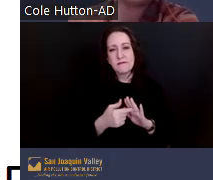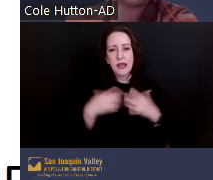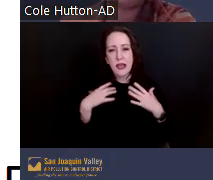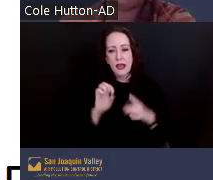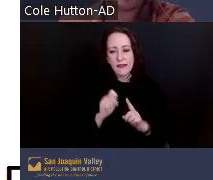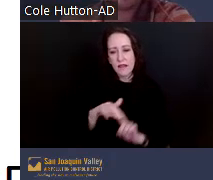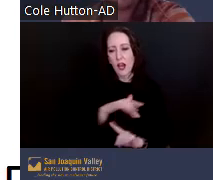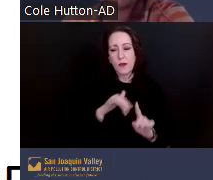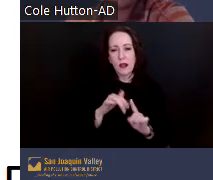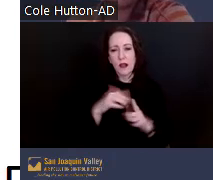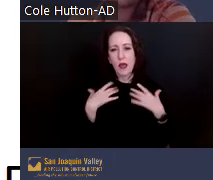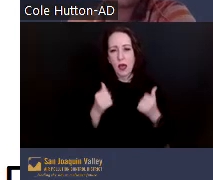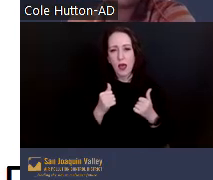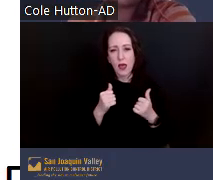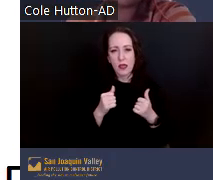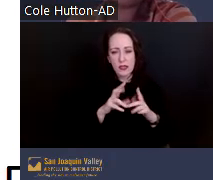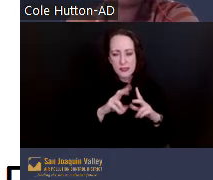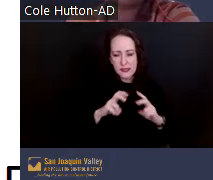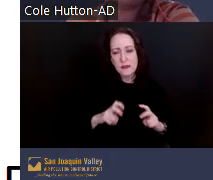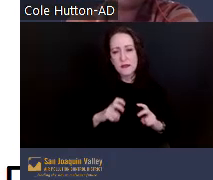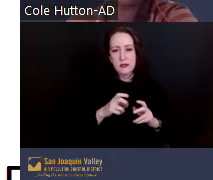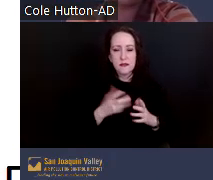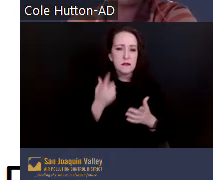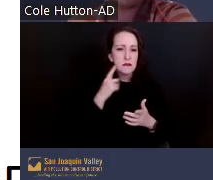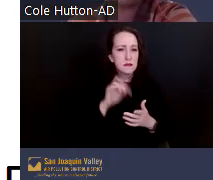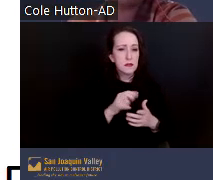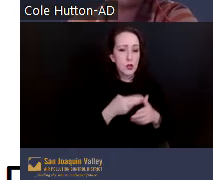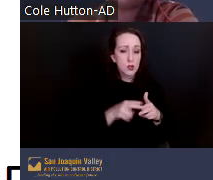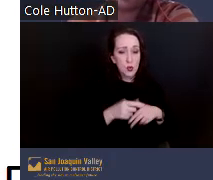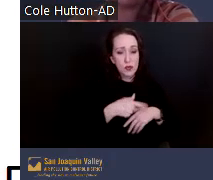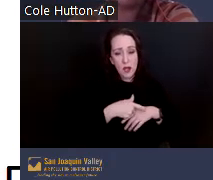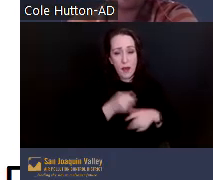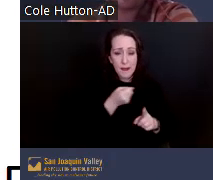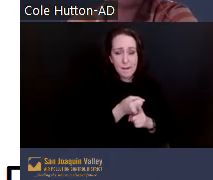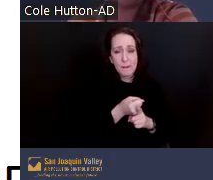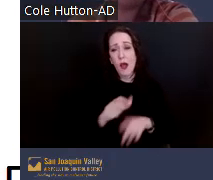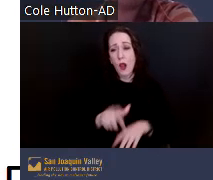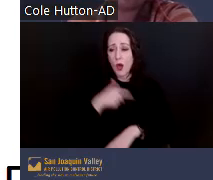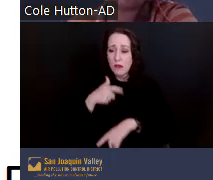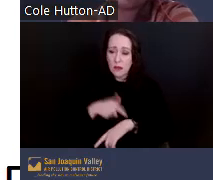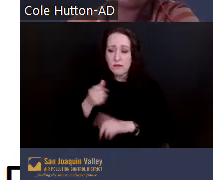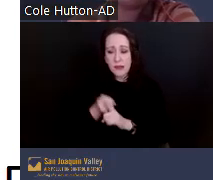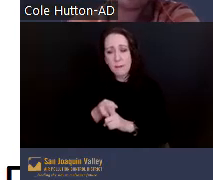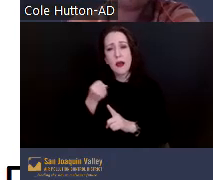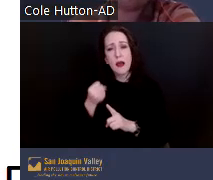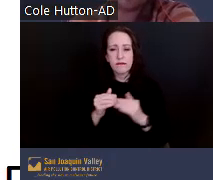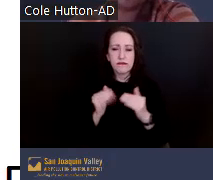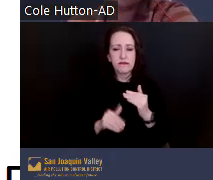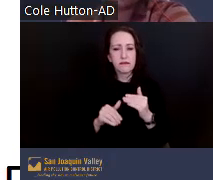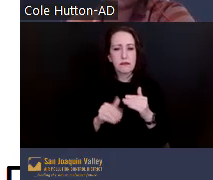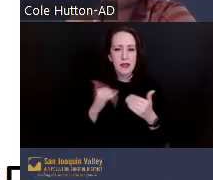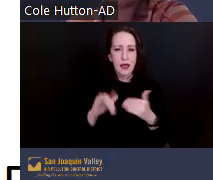Hazard Assessment. And you can see the short-term impact and the long-term impact were both under that